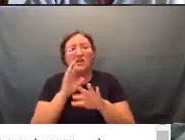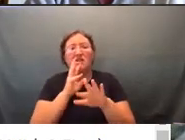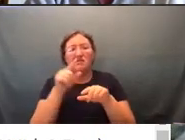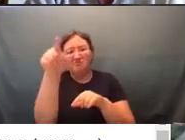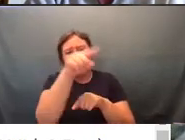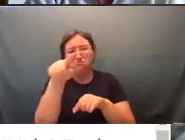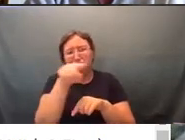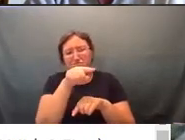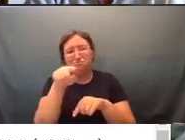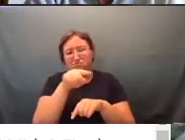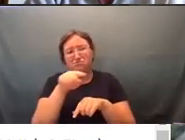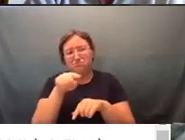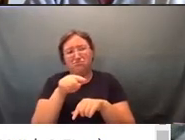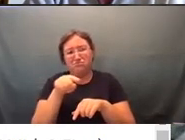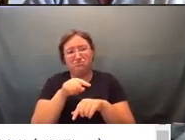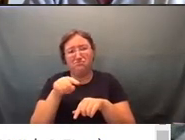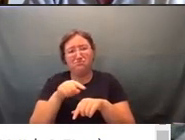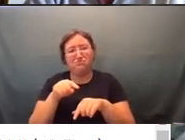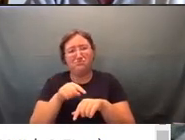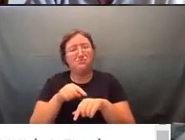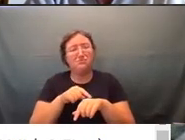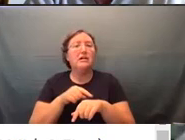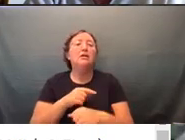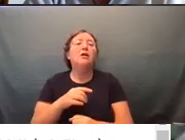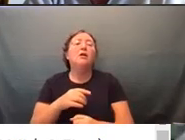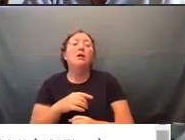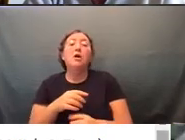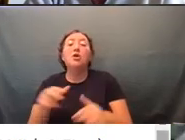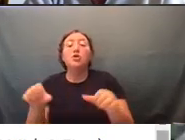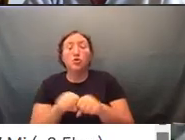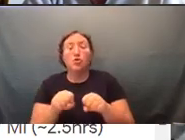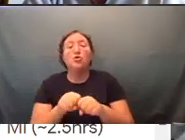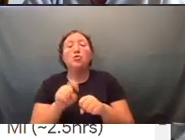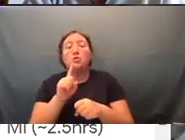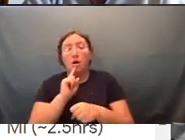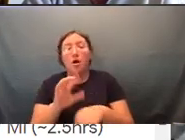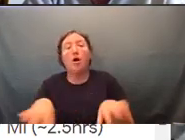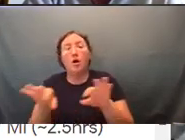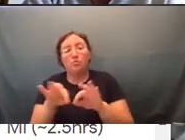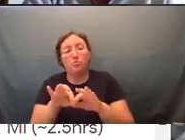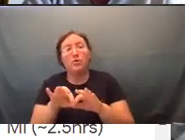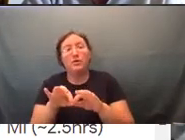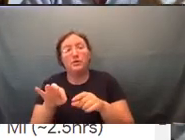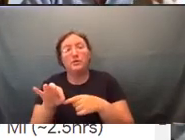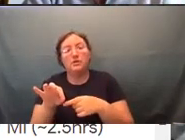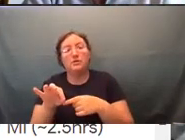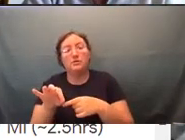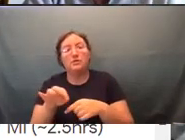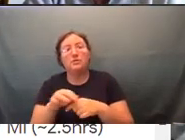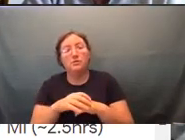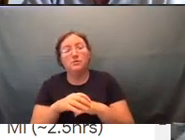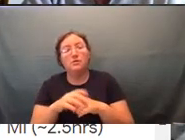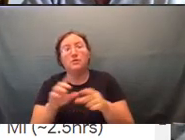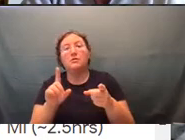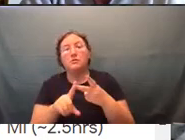come circling through here. Shoes are important, our little check-in. We still have shoes on our feet. We have a